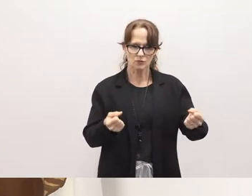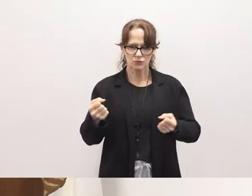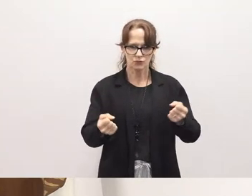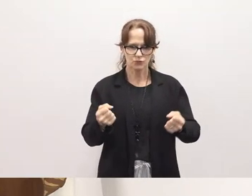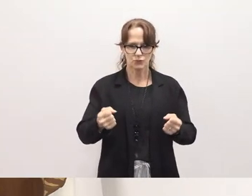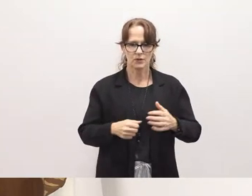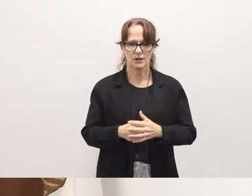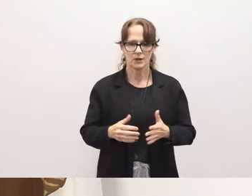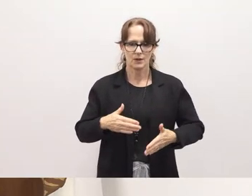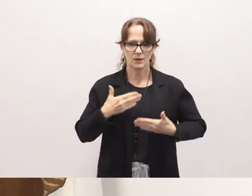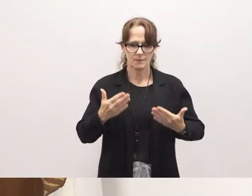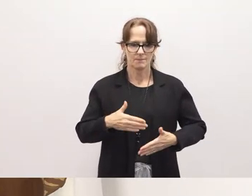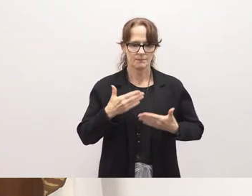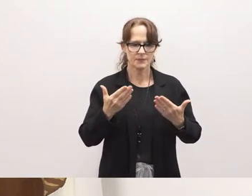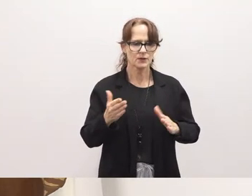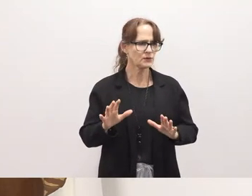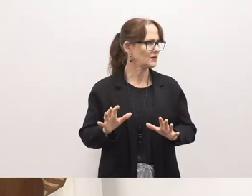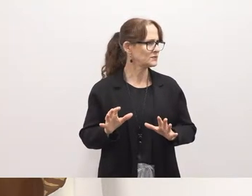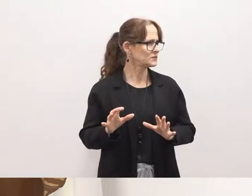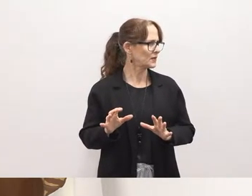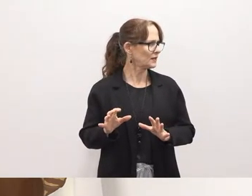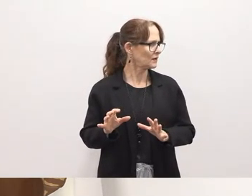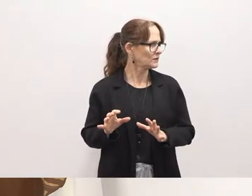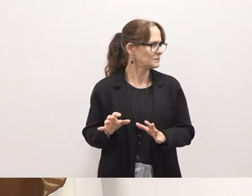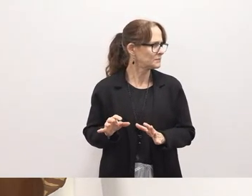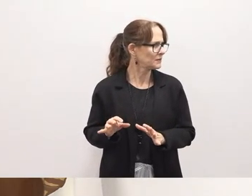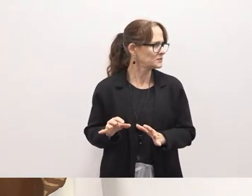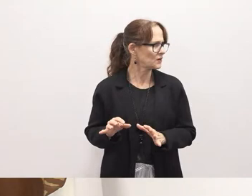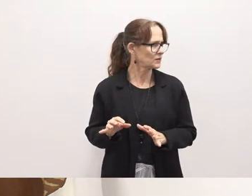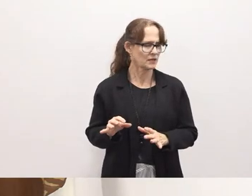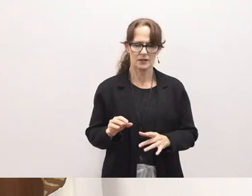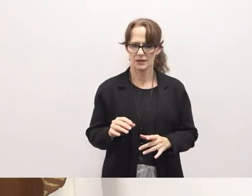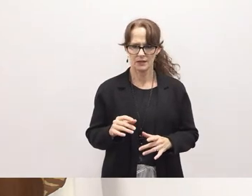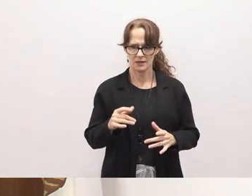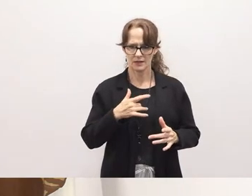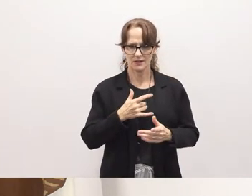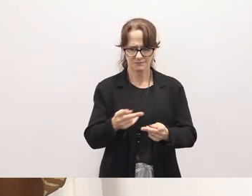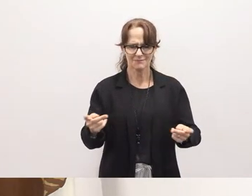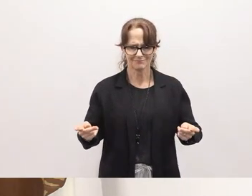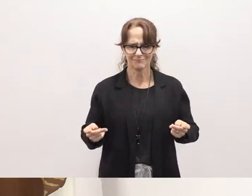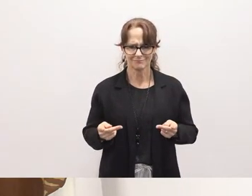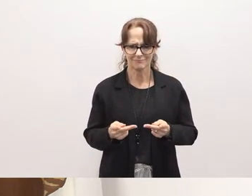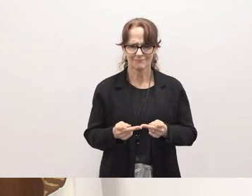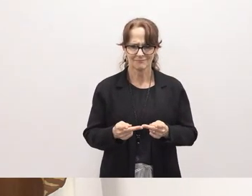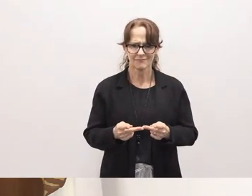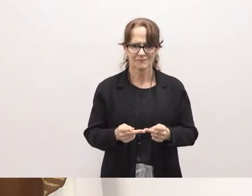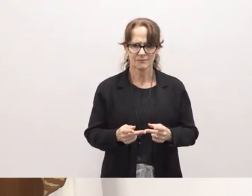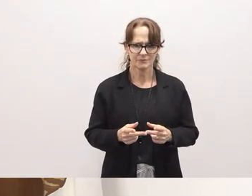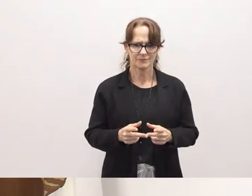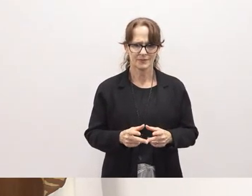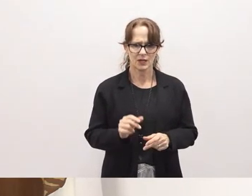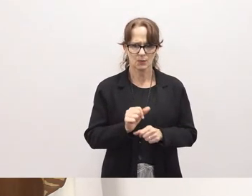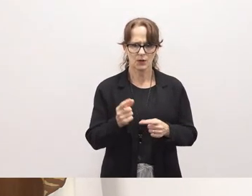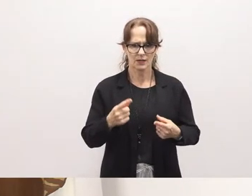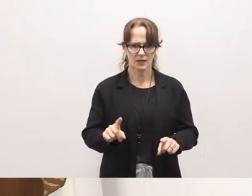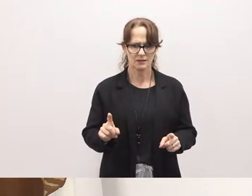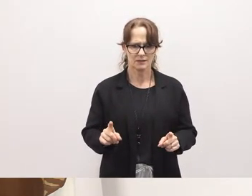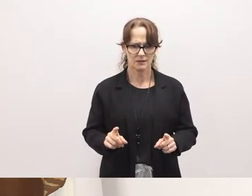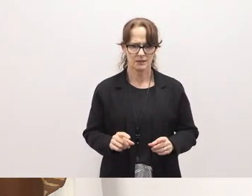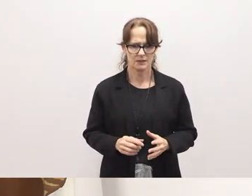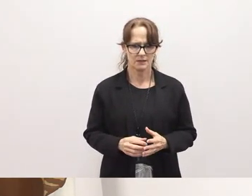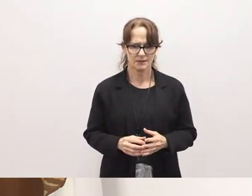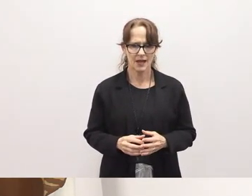We are delighted to have him apply for this position, and we'll see how this all works out. So, thank you.